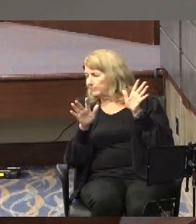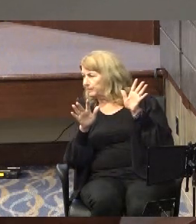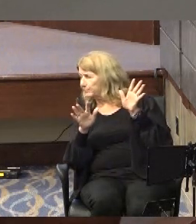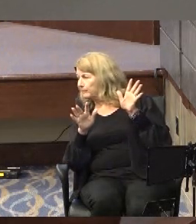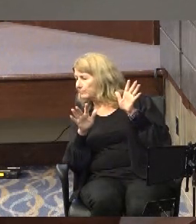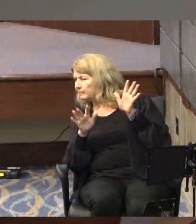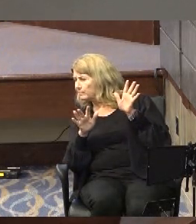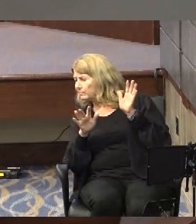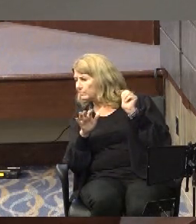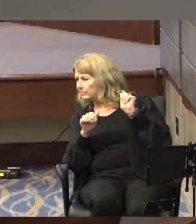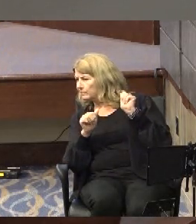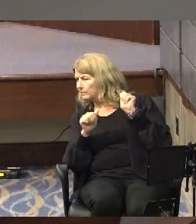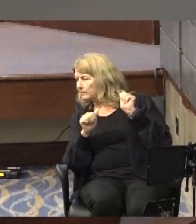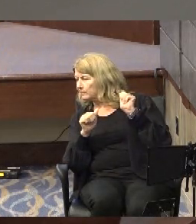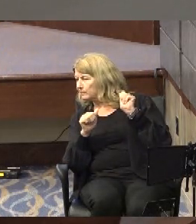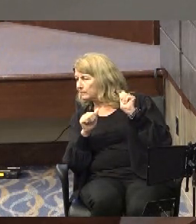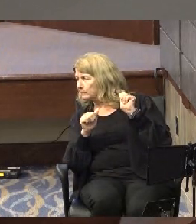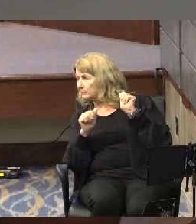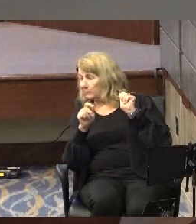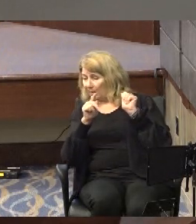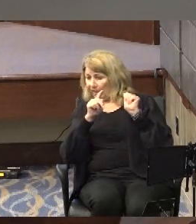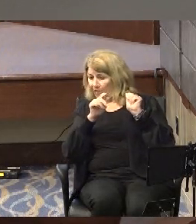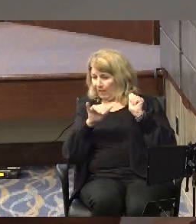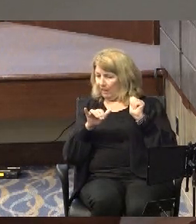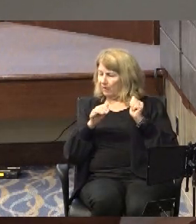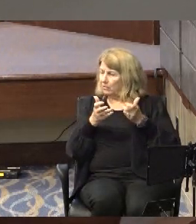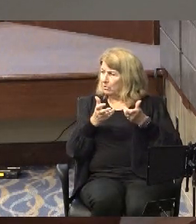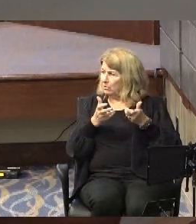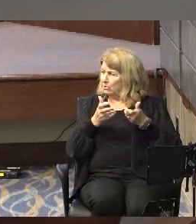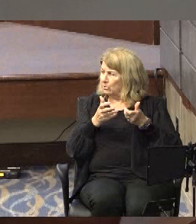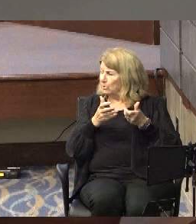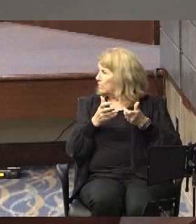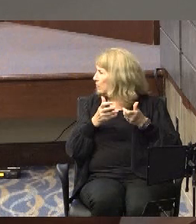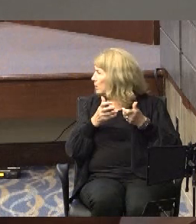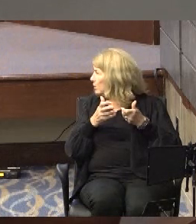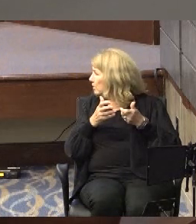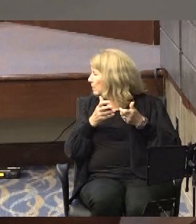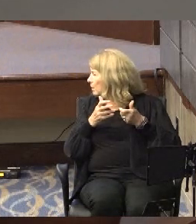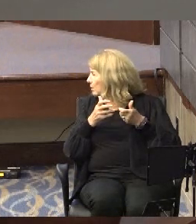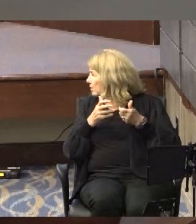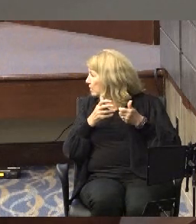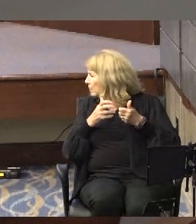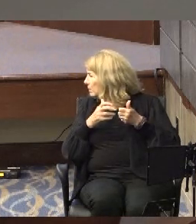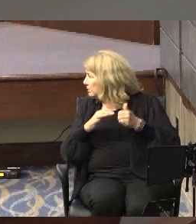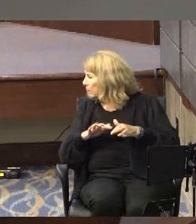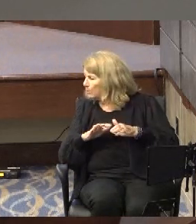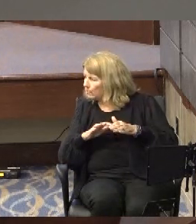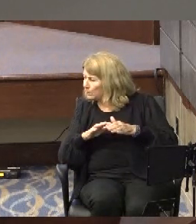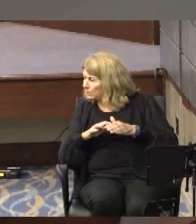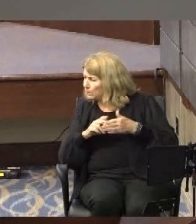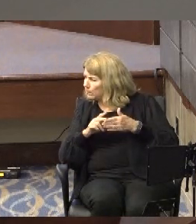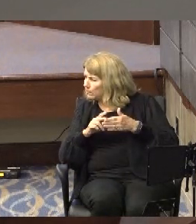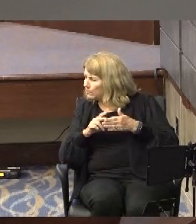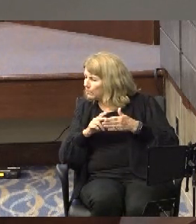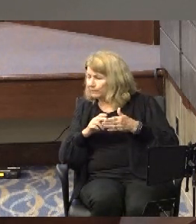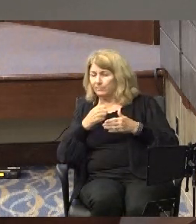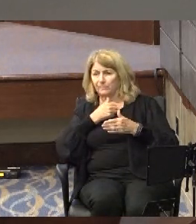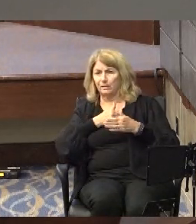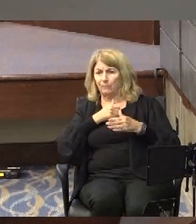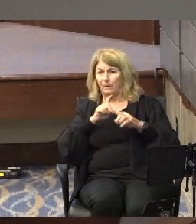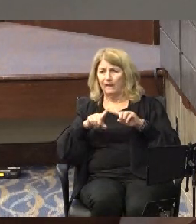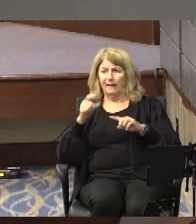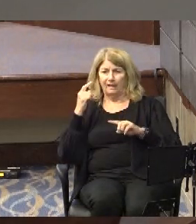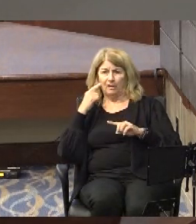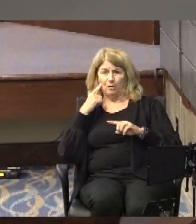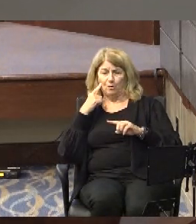beginning, but they didn't want to pay what the lady was asking. I paid what the lady was asking. And